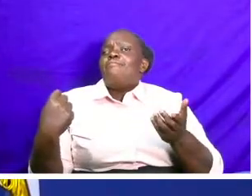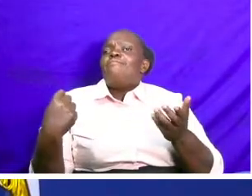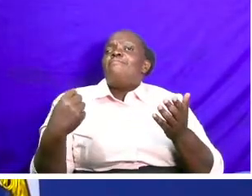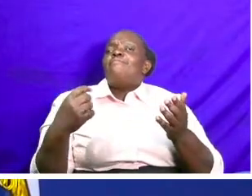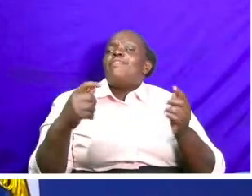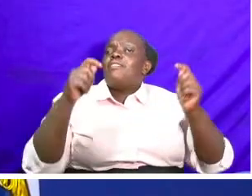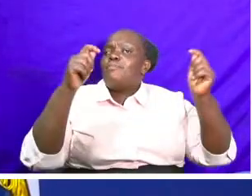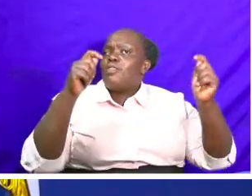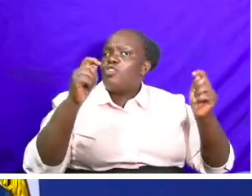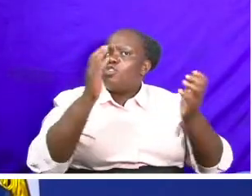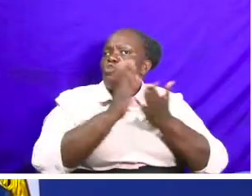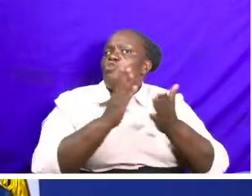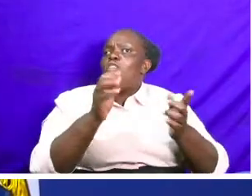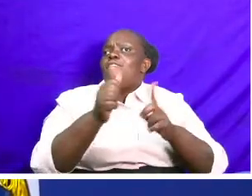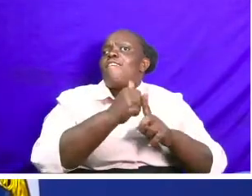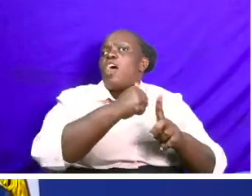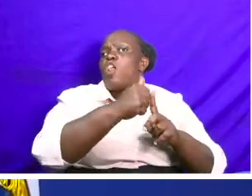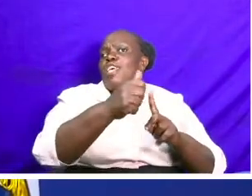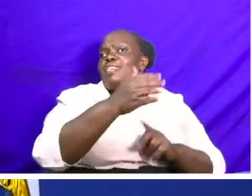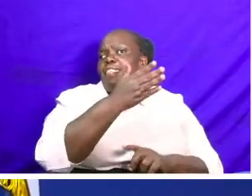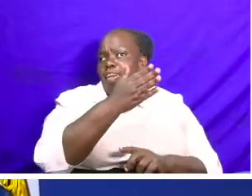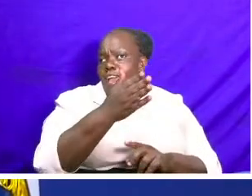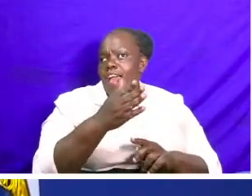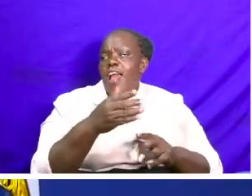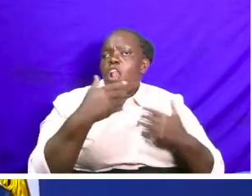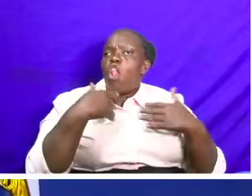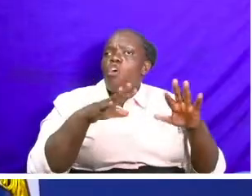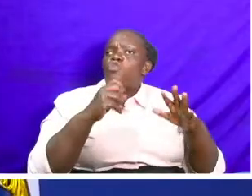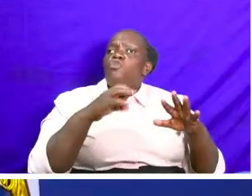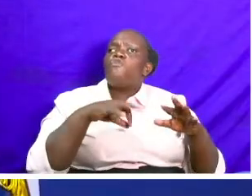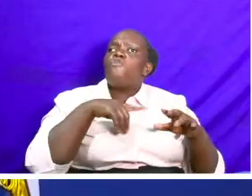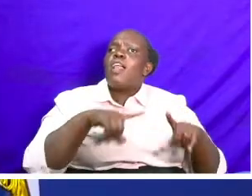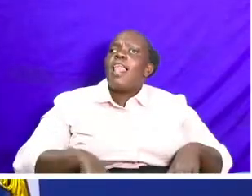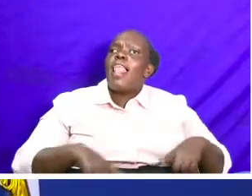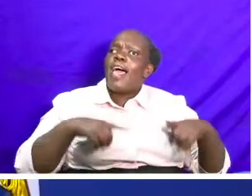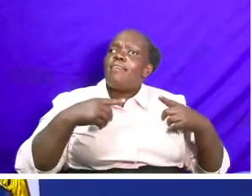marred by violence, loss of life and property,